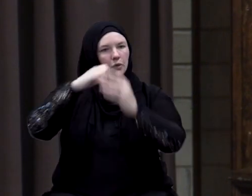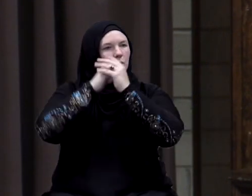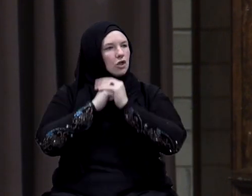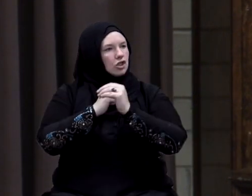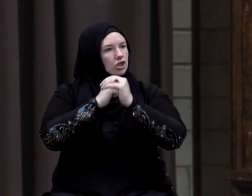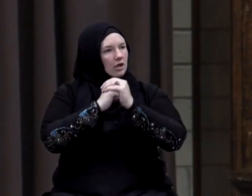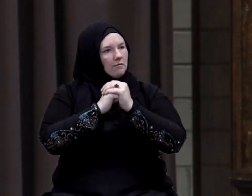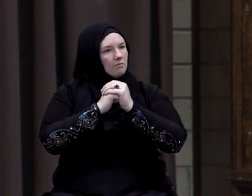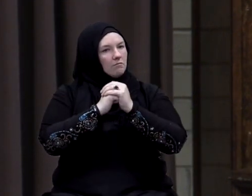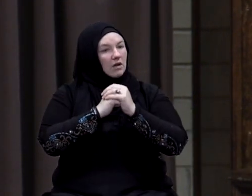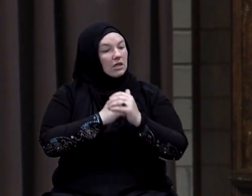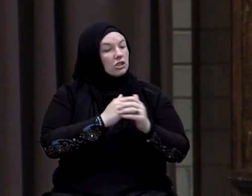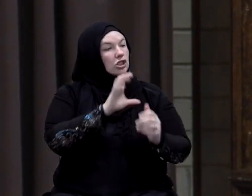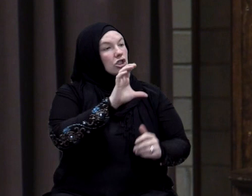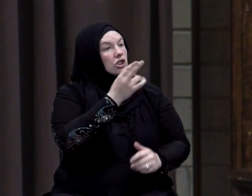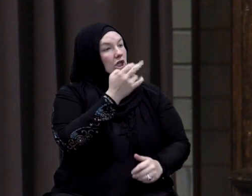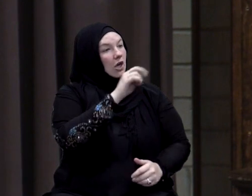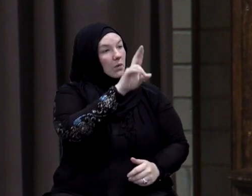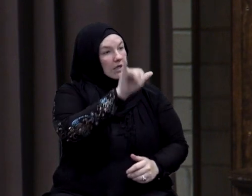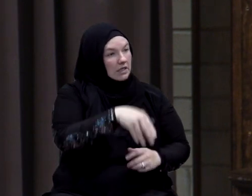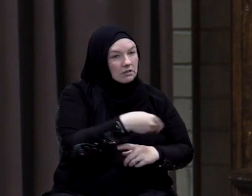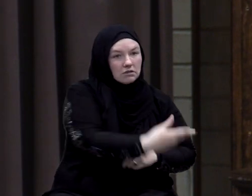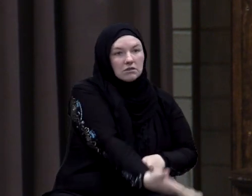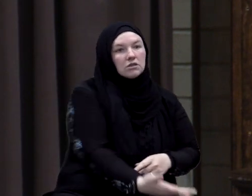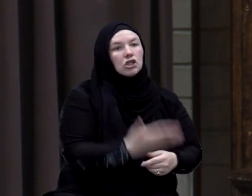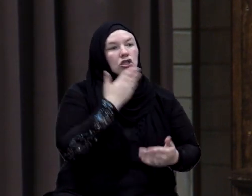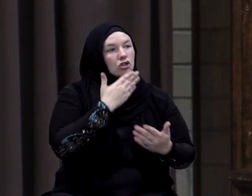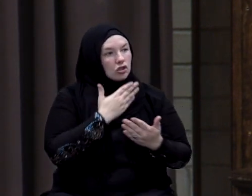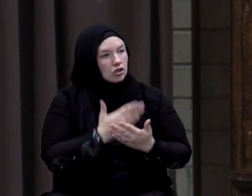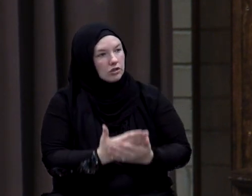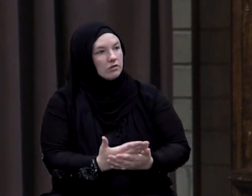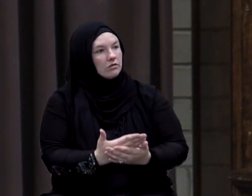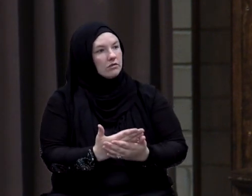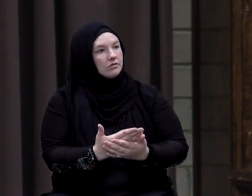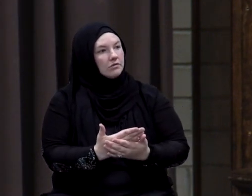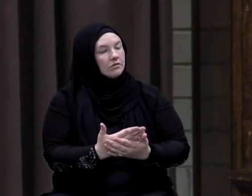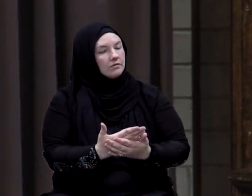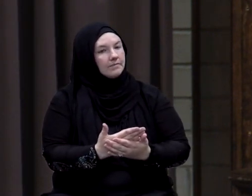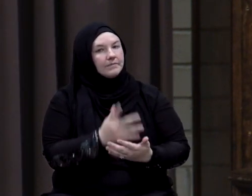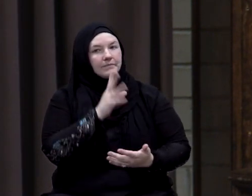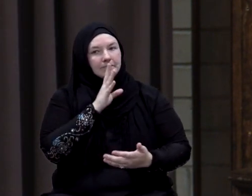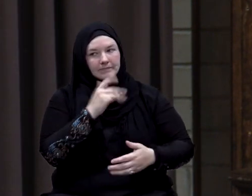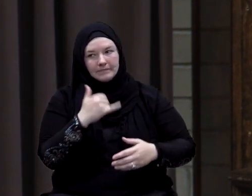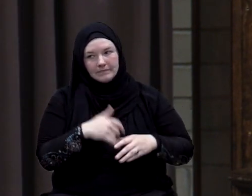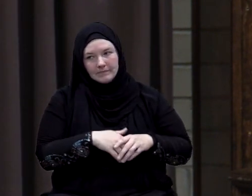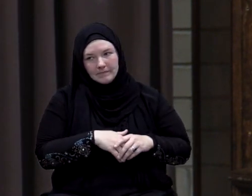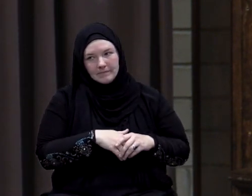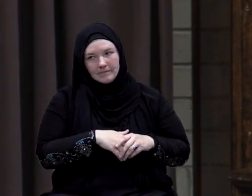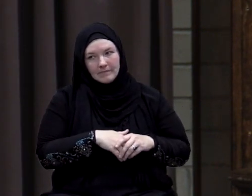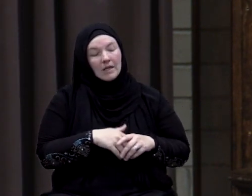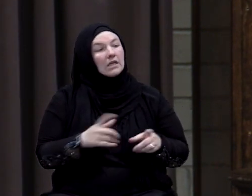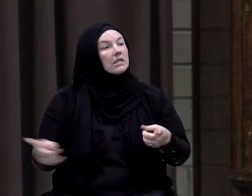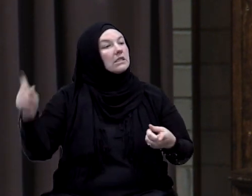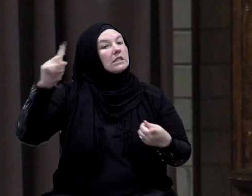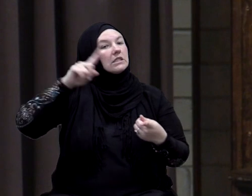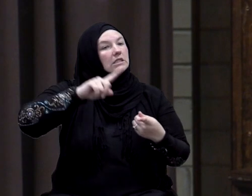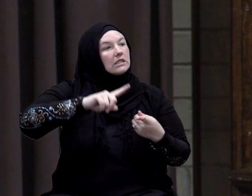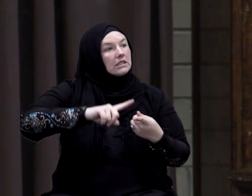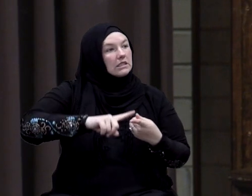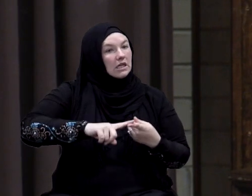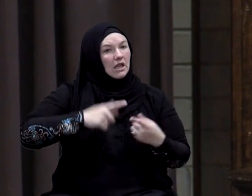of charity, voluntary acts of goodness and righteousness. Hatta uhibba, until I love